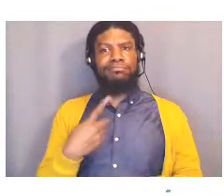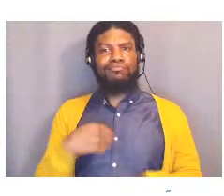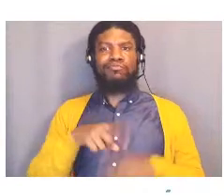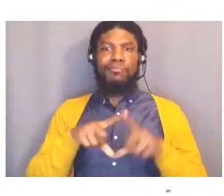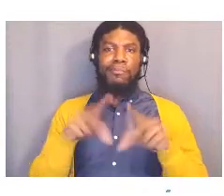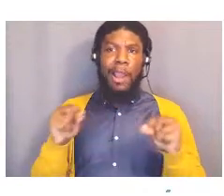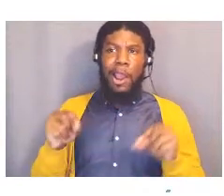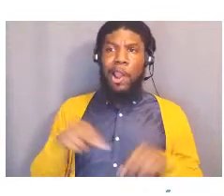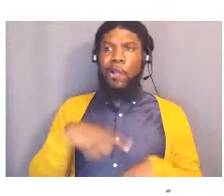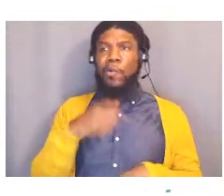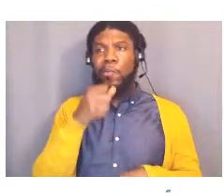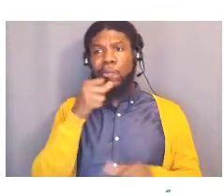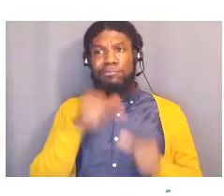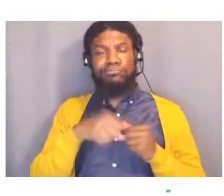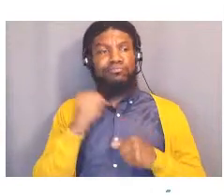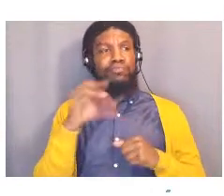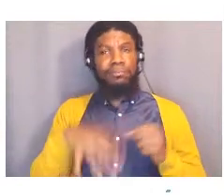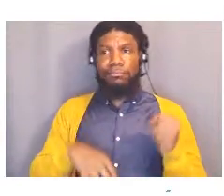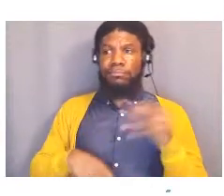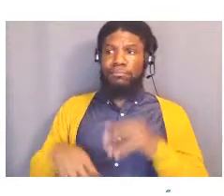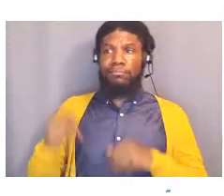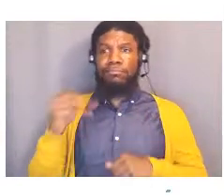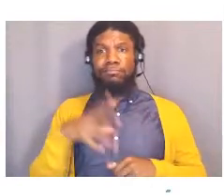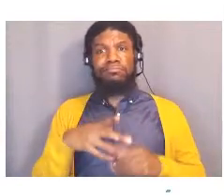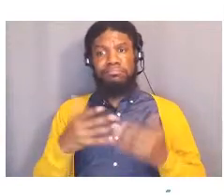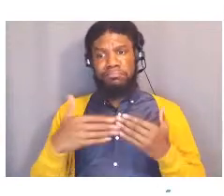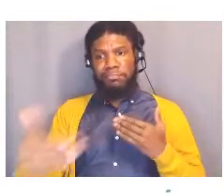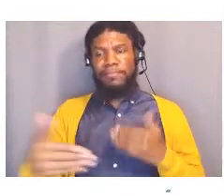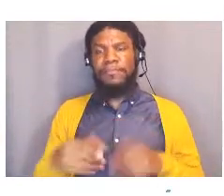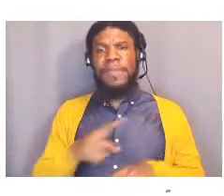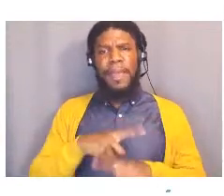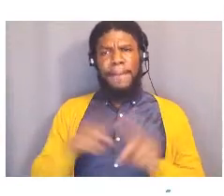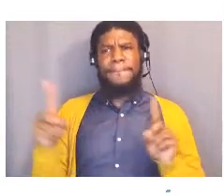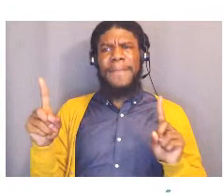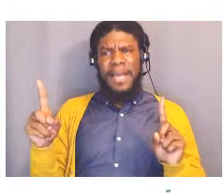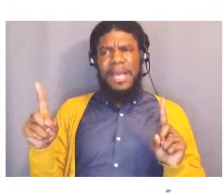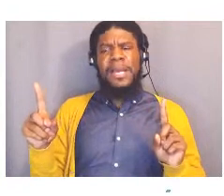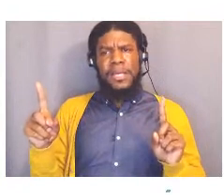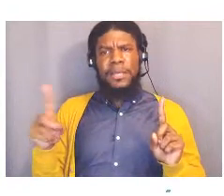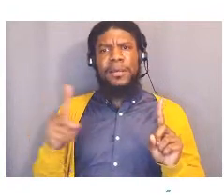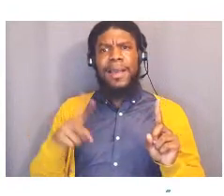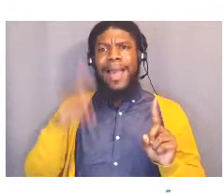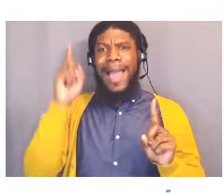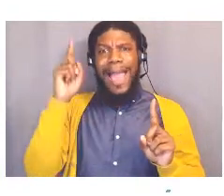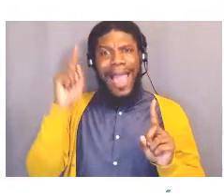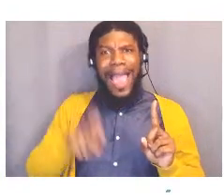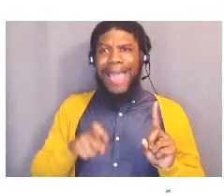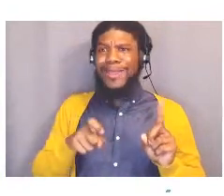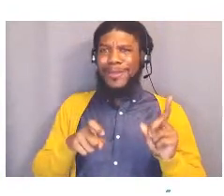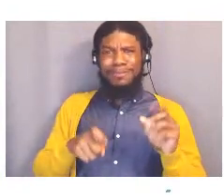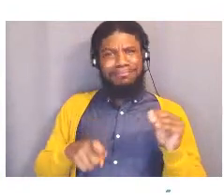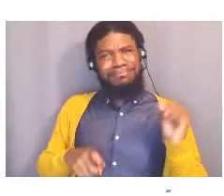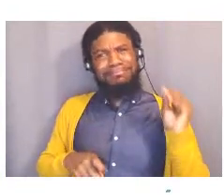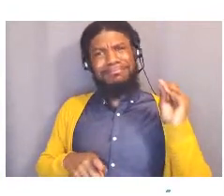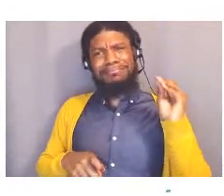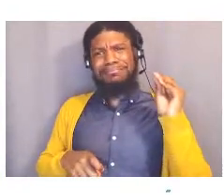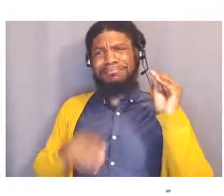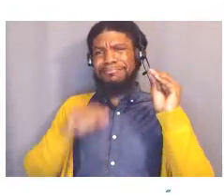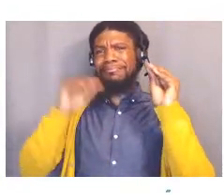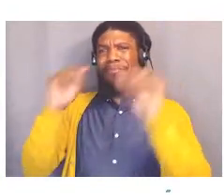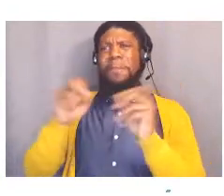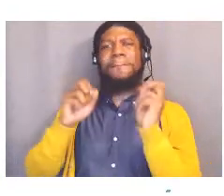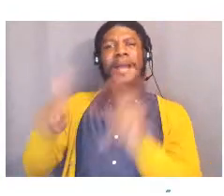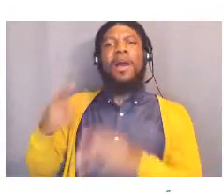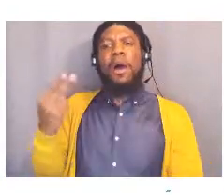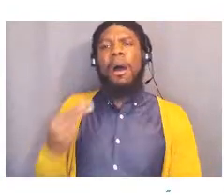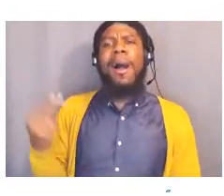postcards and letters. But through it all, I just had to get back to Harlem. See, Harlem was, that